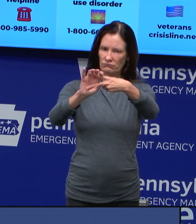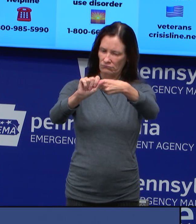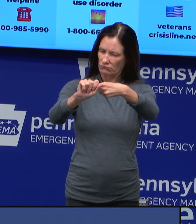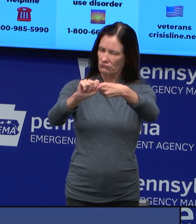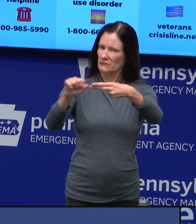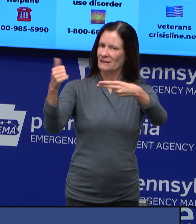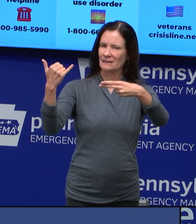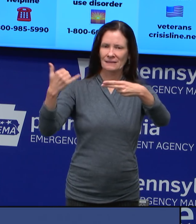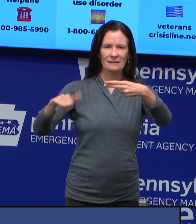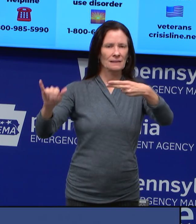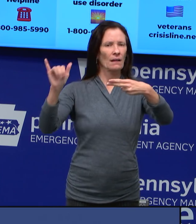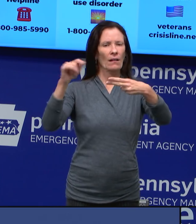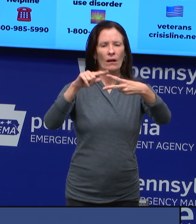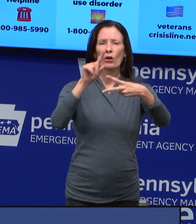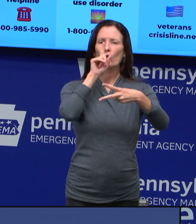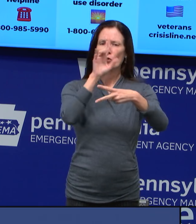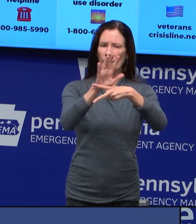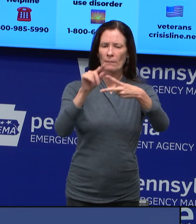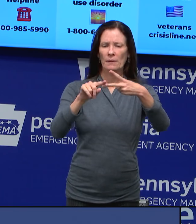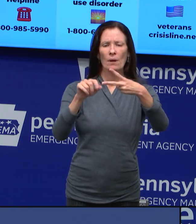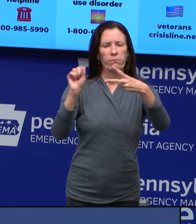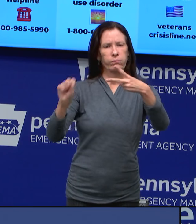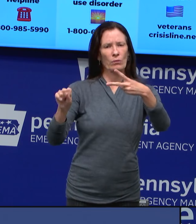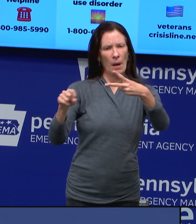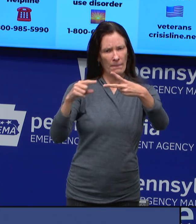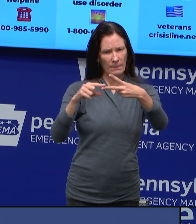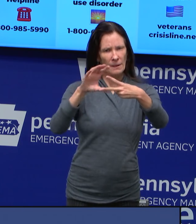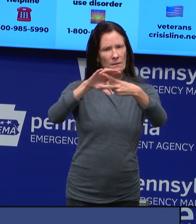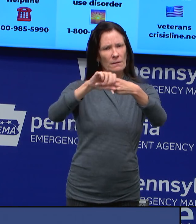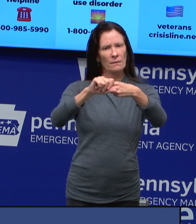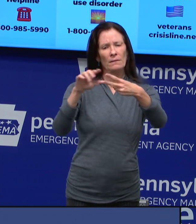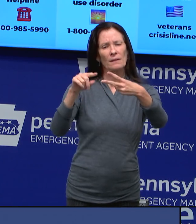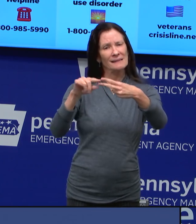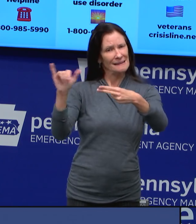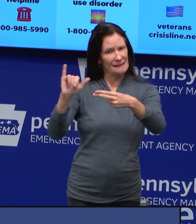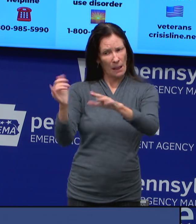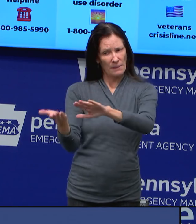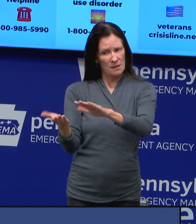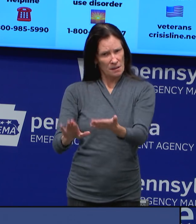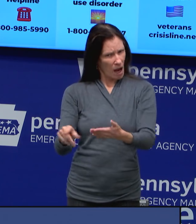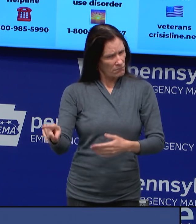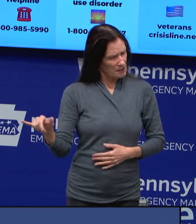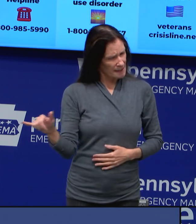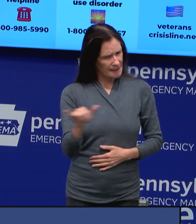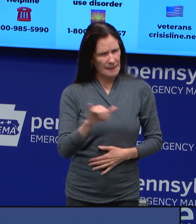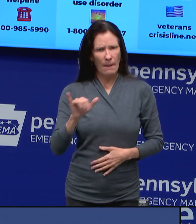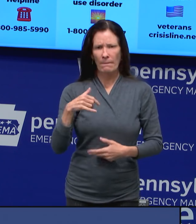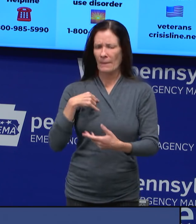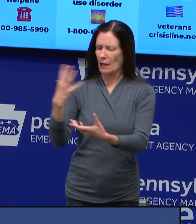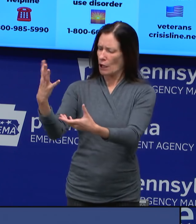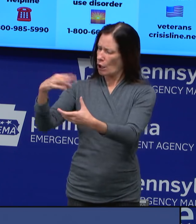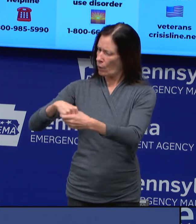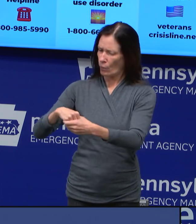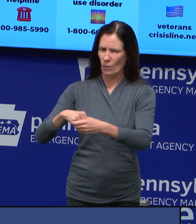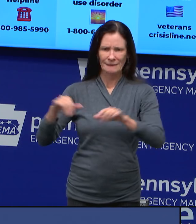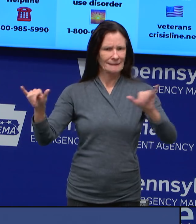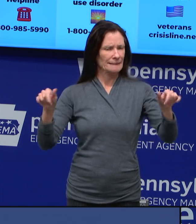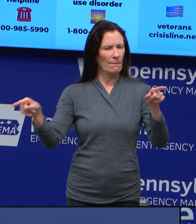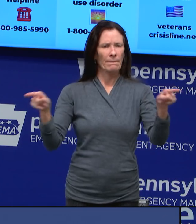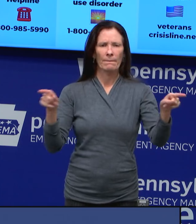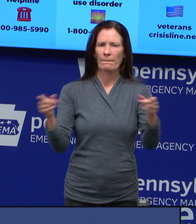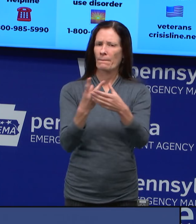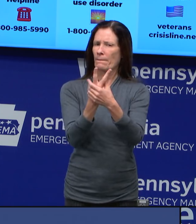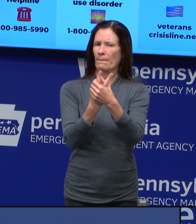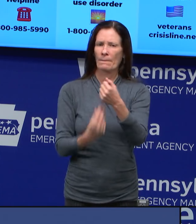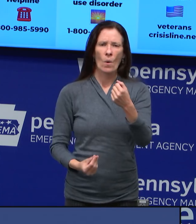case dies, we are including that case in our death total. But we're not including the separate category of probable deaths, and we have no intent